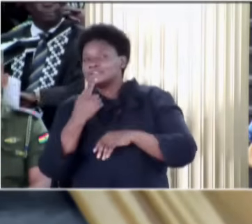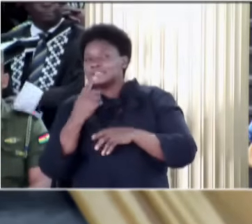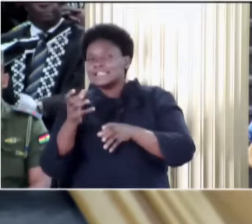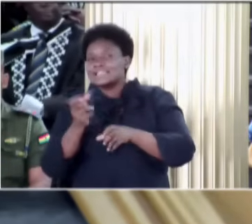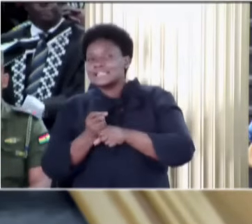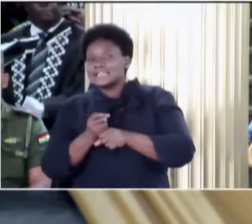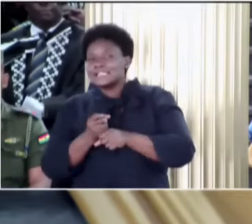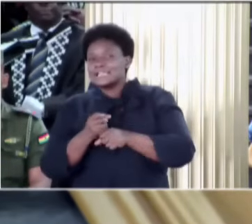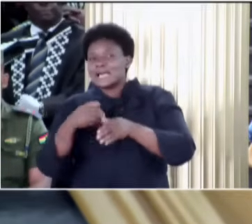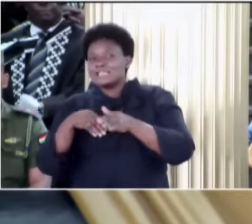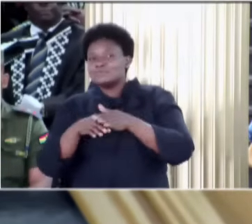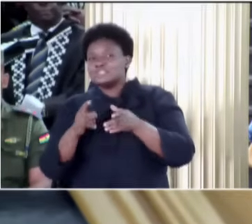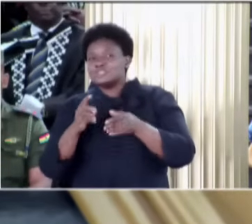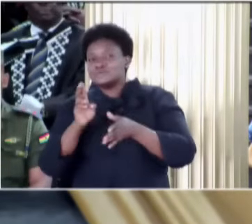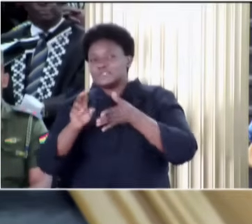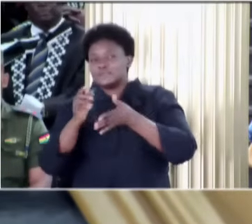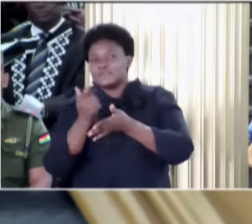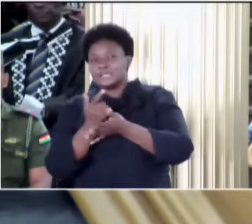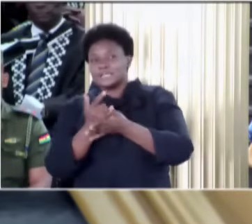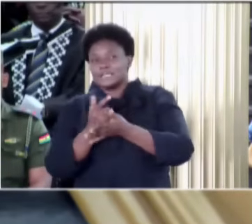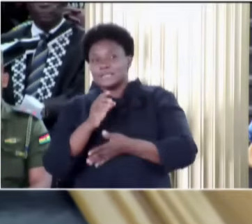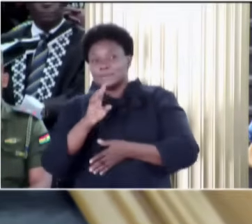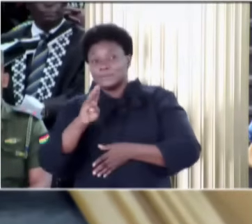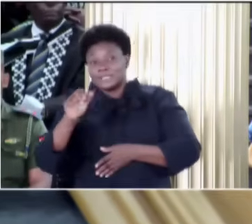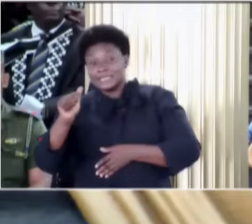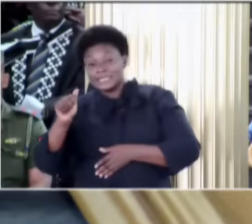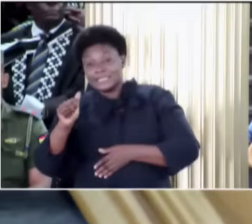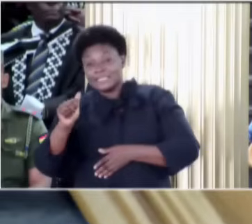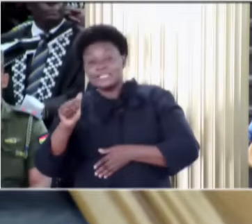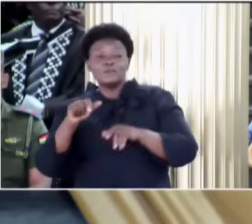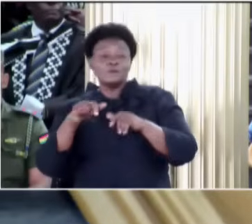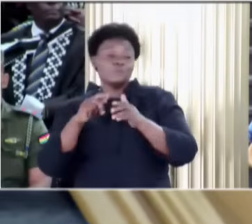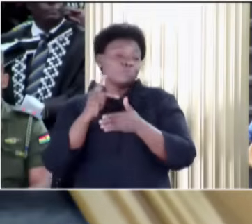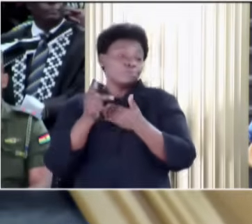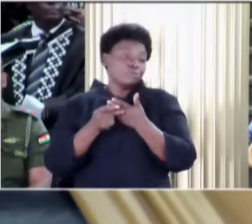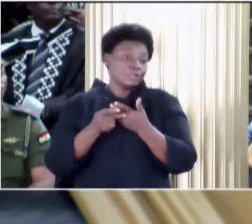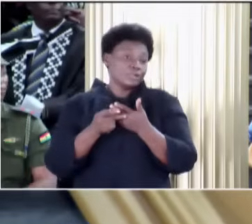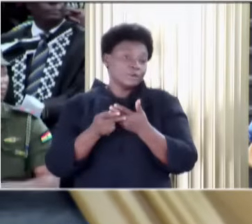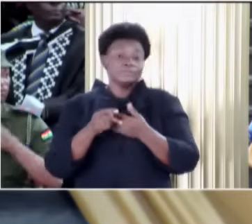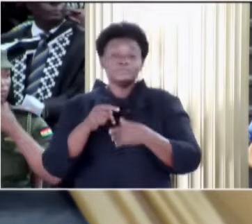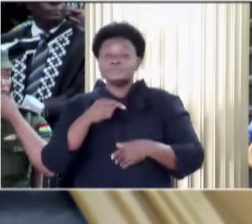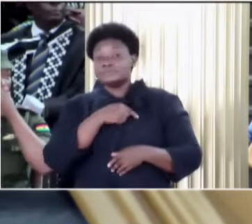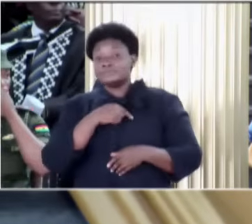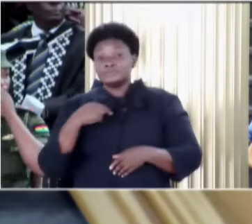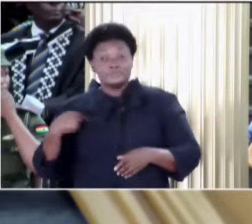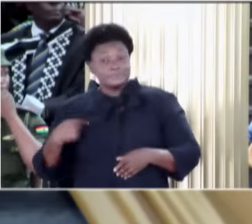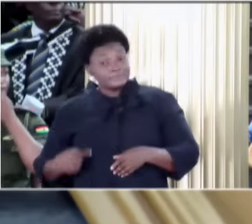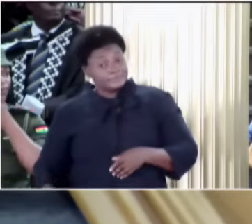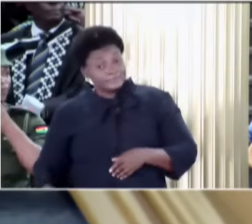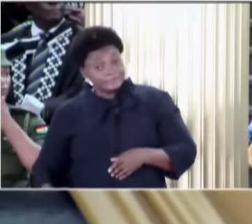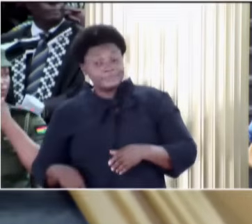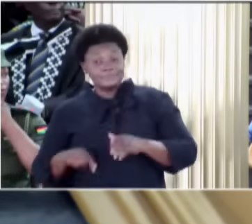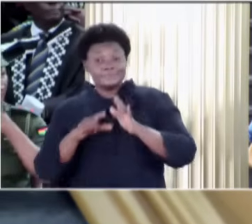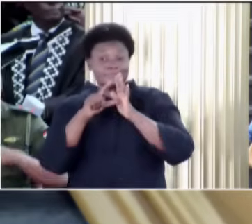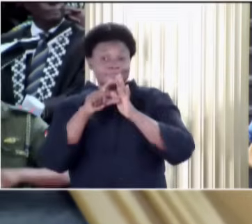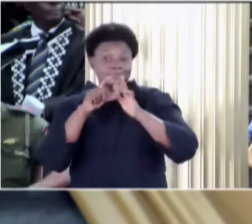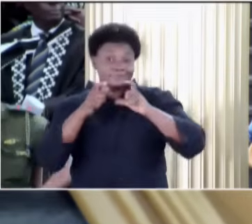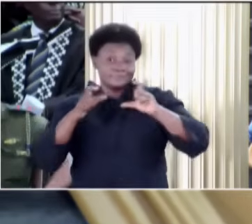the University of Ghana Bachelor of Arts program to read Chinese, linguistics, and history.